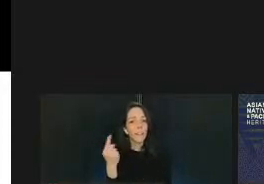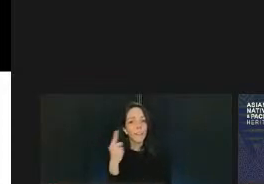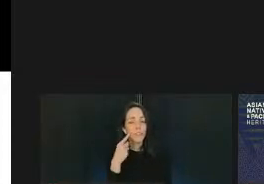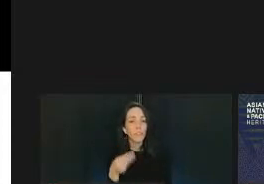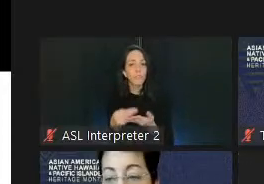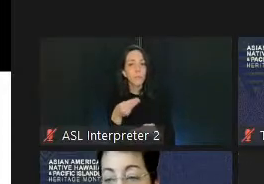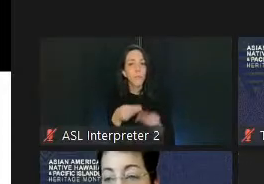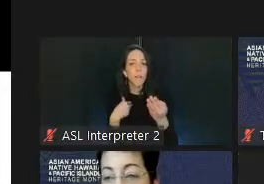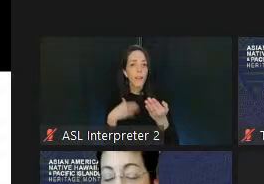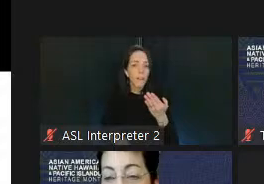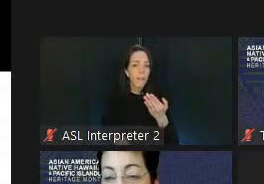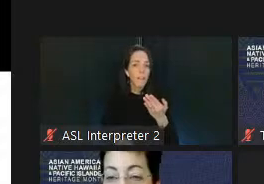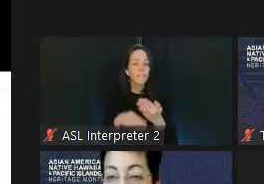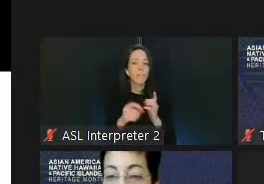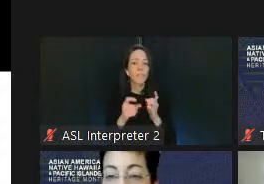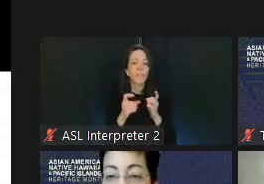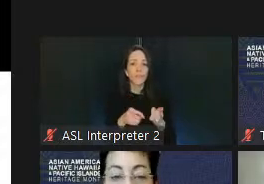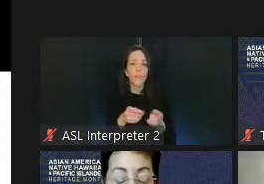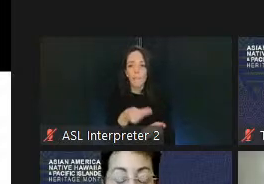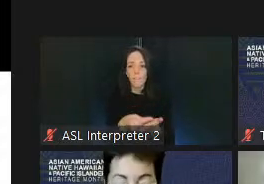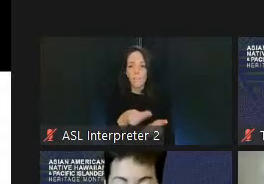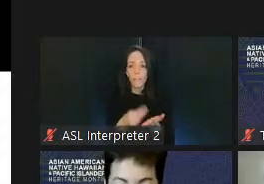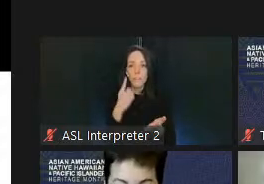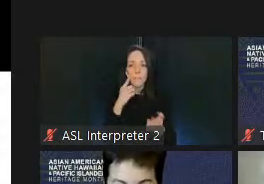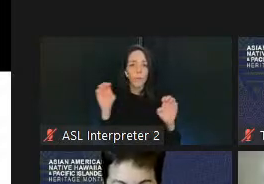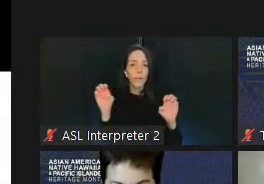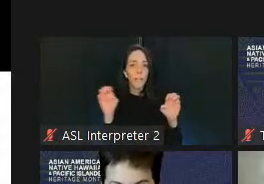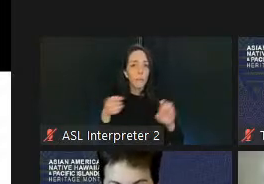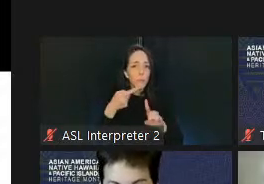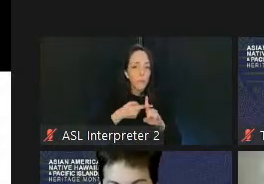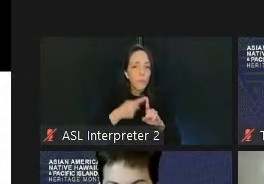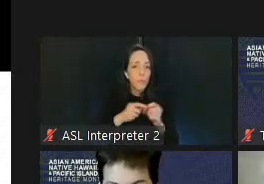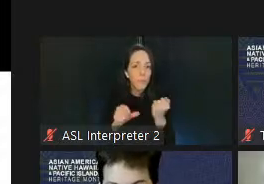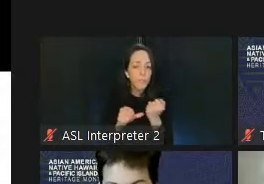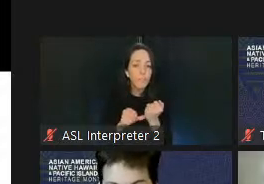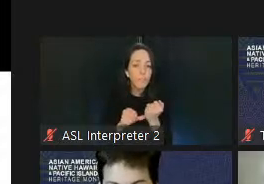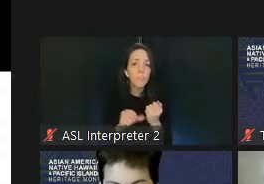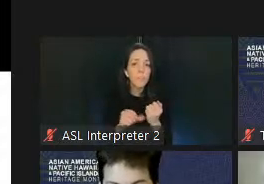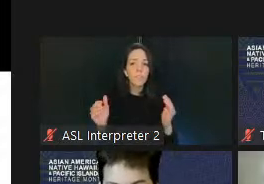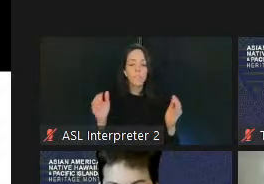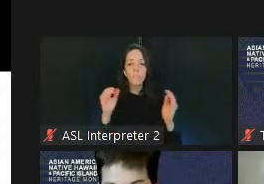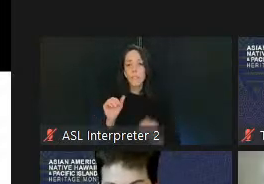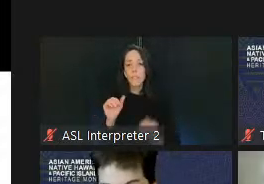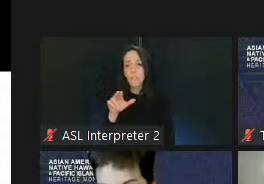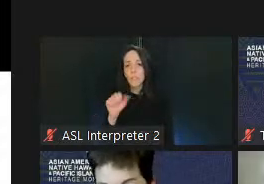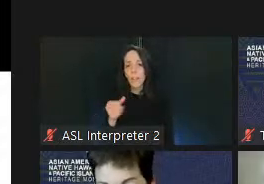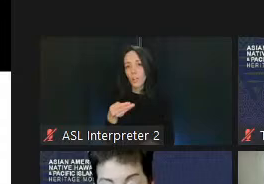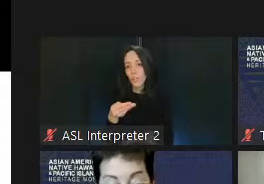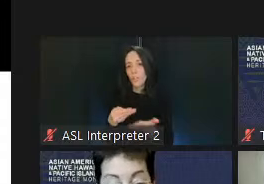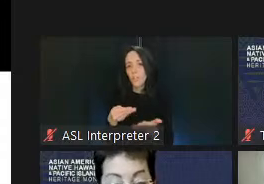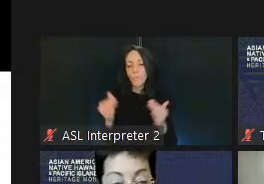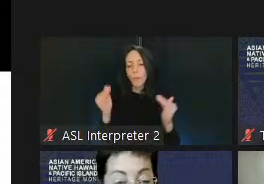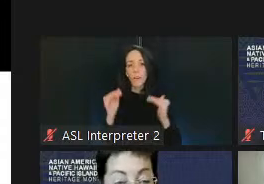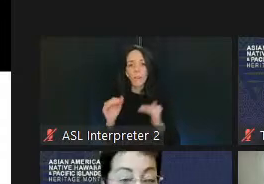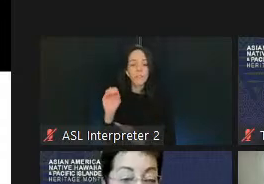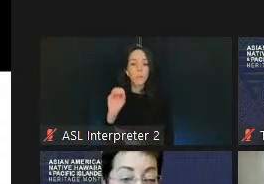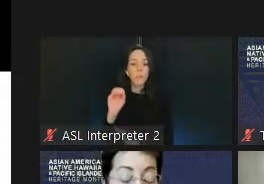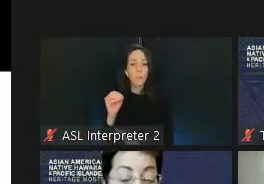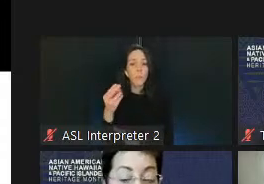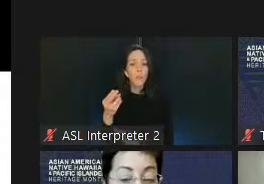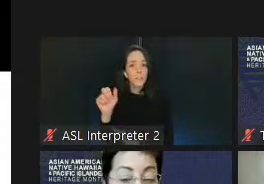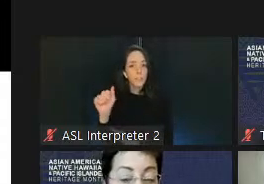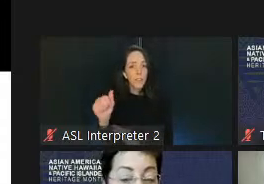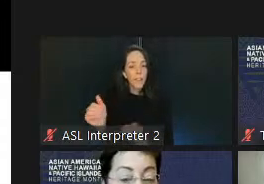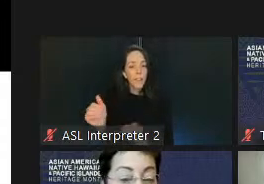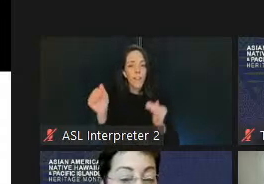grant funds in emergency rental assistance, CARES funds, Oregon Health Authority, state equity